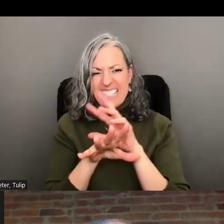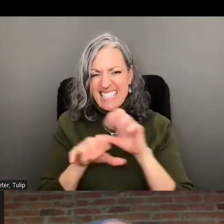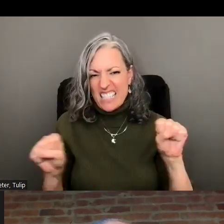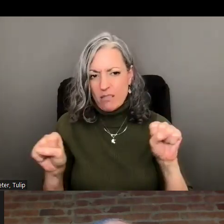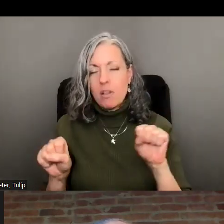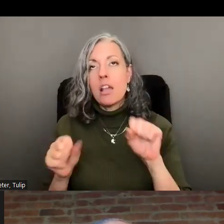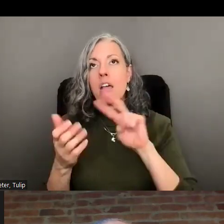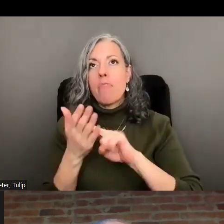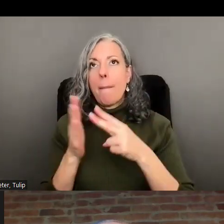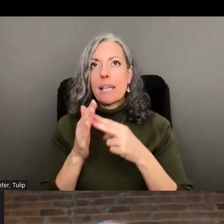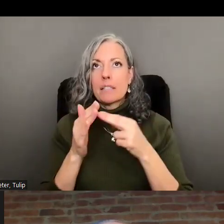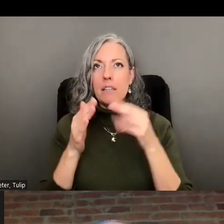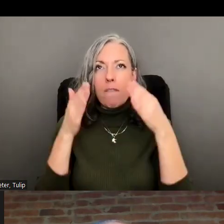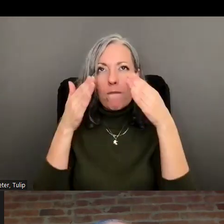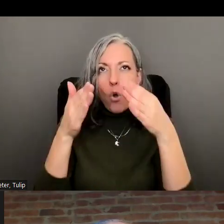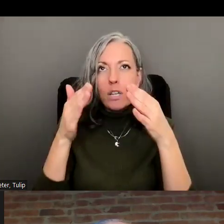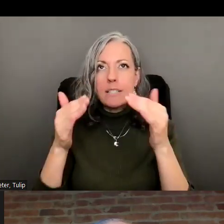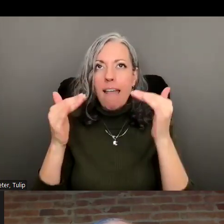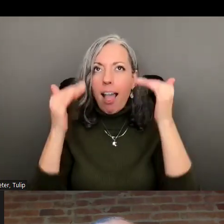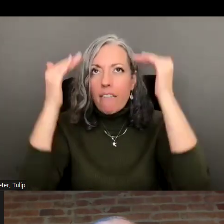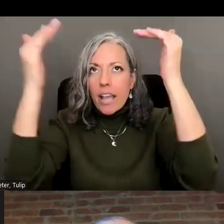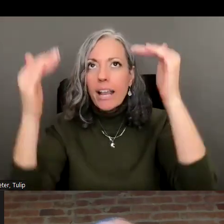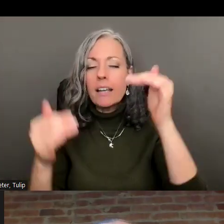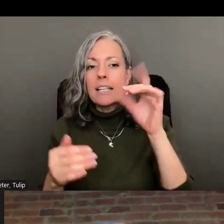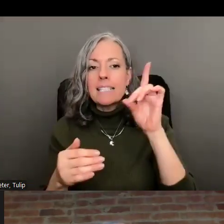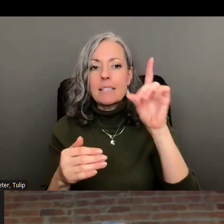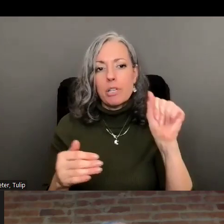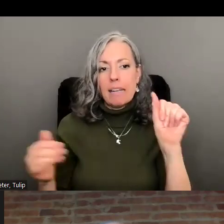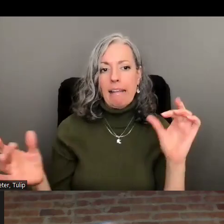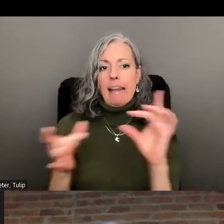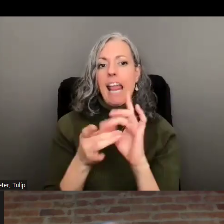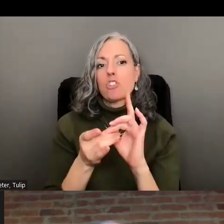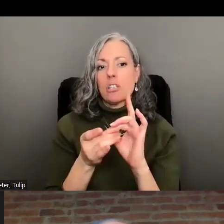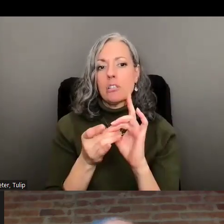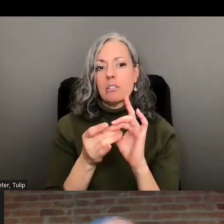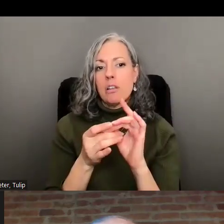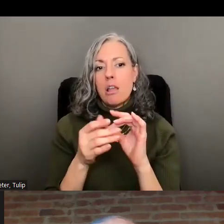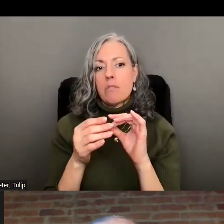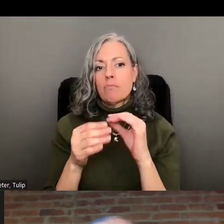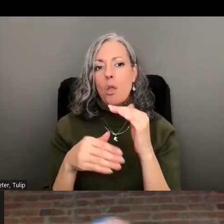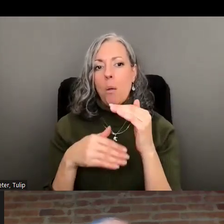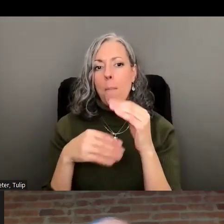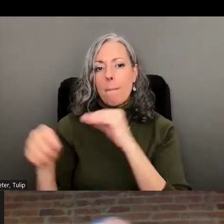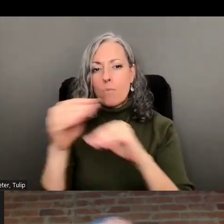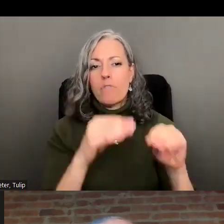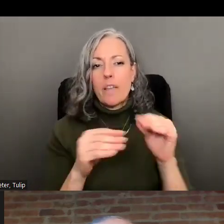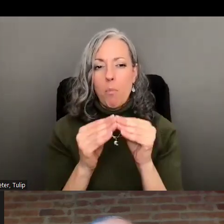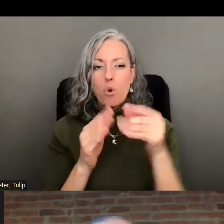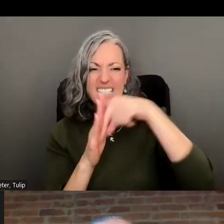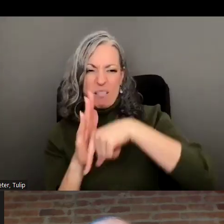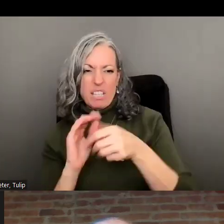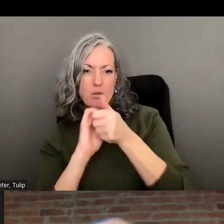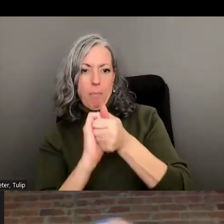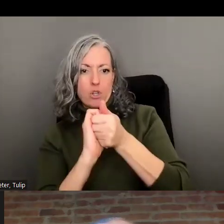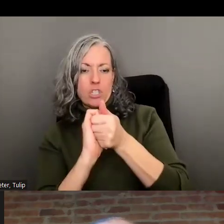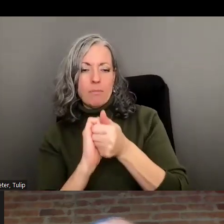and elevating the work of aging and disability resource connections. That means moving more deeply into partnership with healthcare